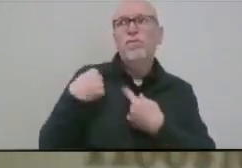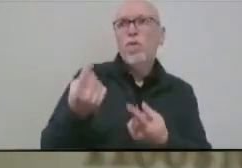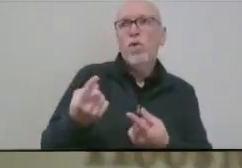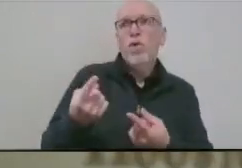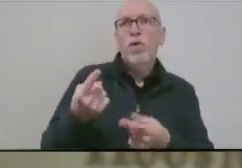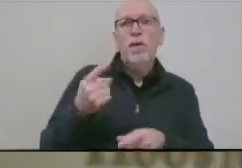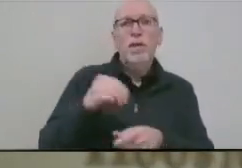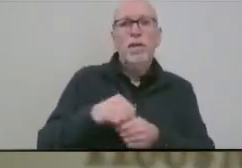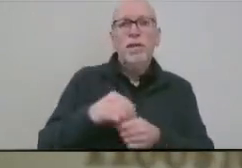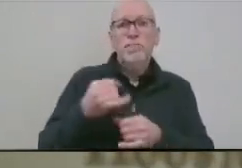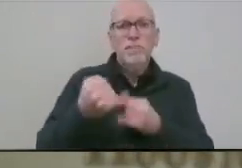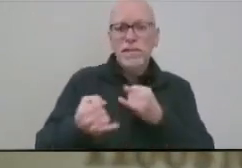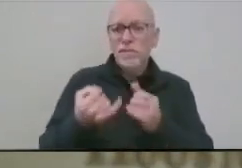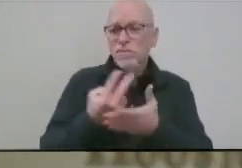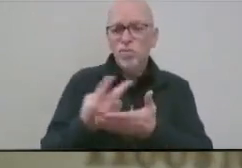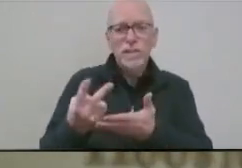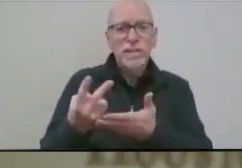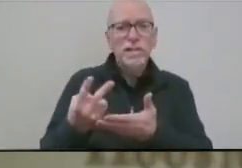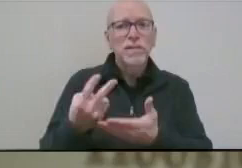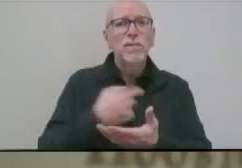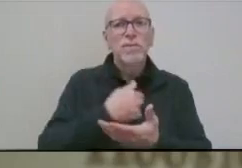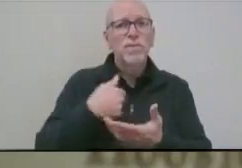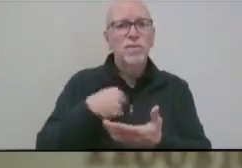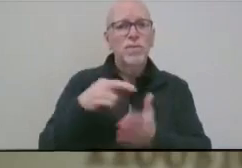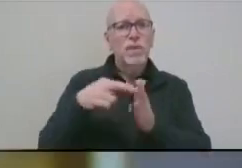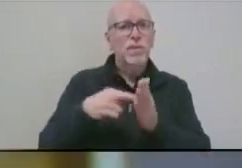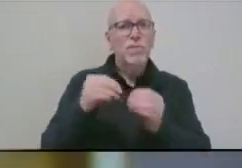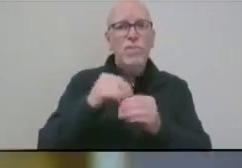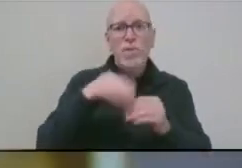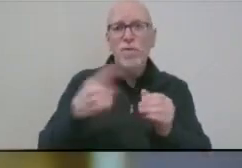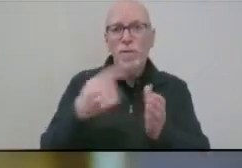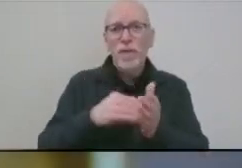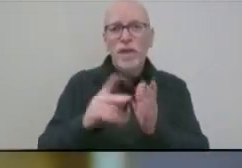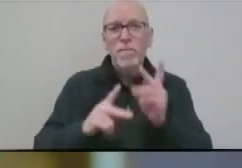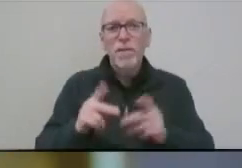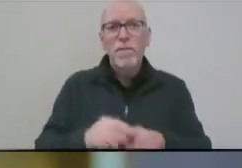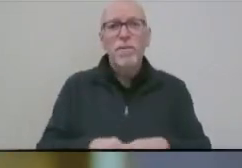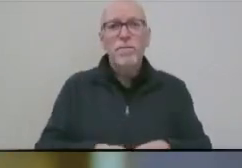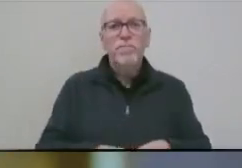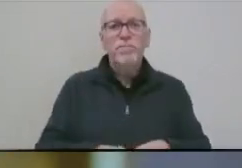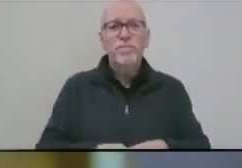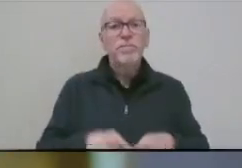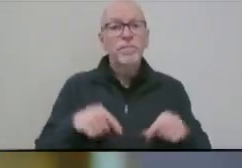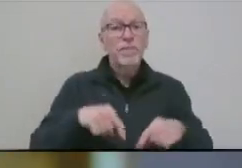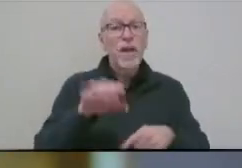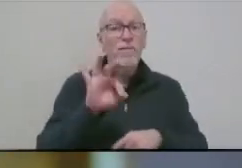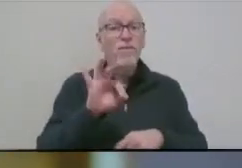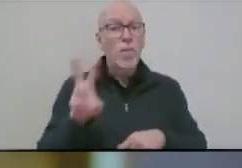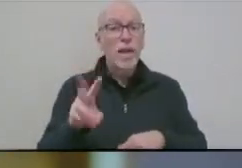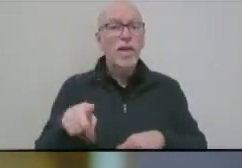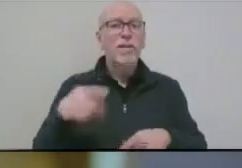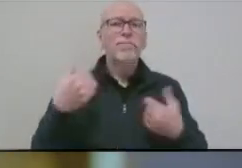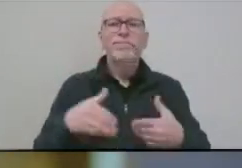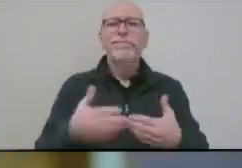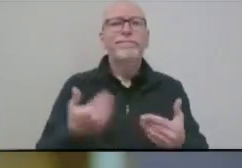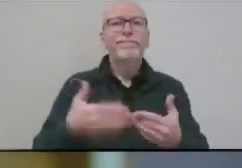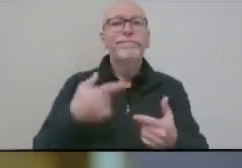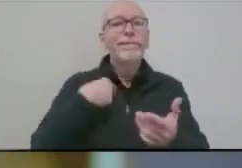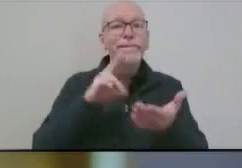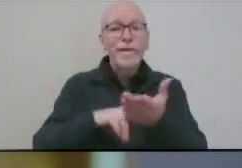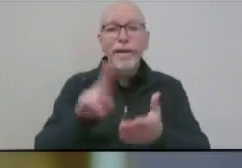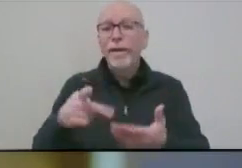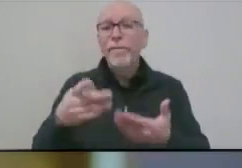maybe a couple of weeks, really, we've registered over 1,000 people. Well, here in Fort Wayne, it was just great. I was signed up easily, got